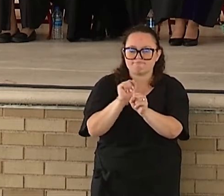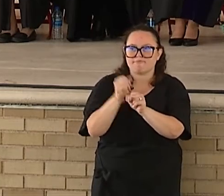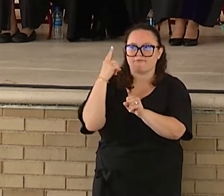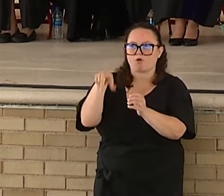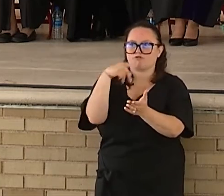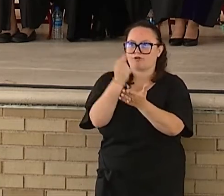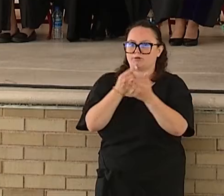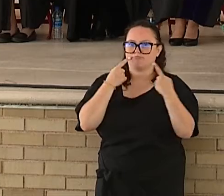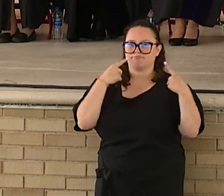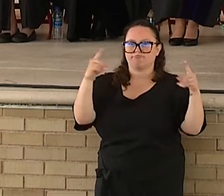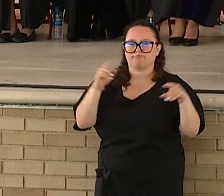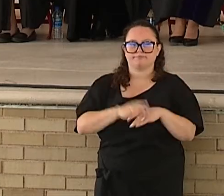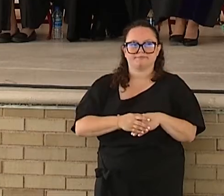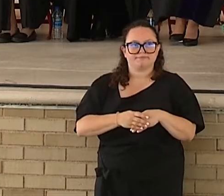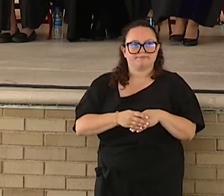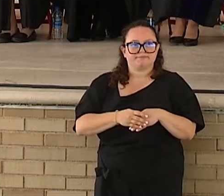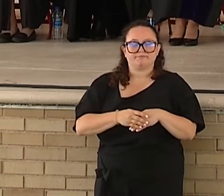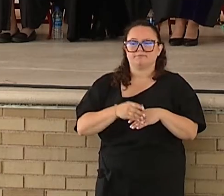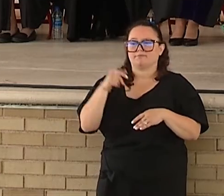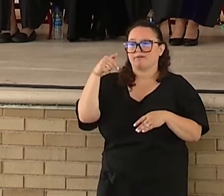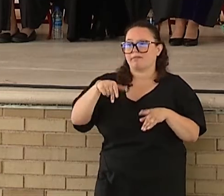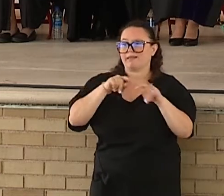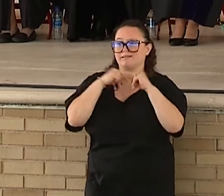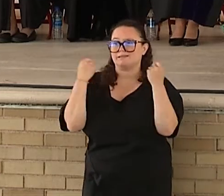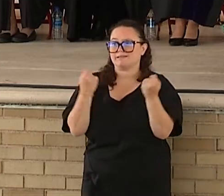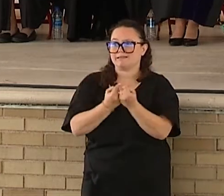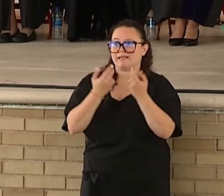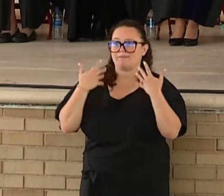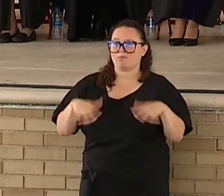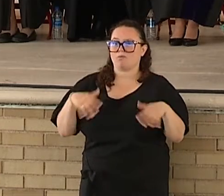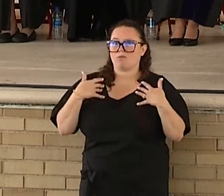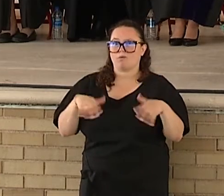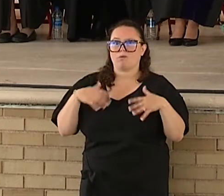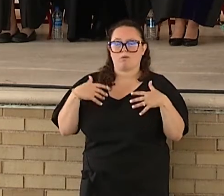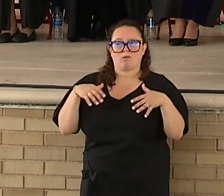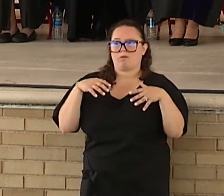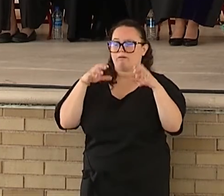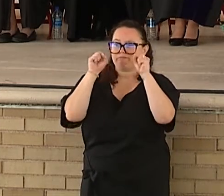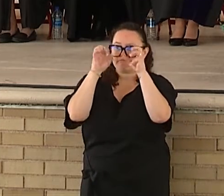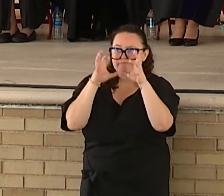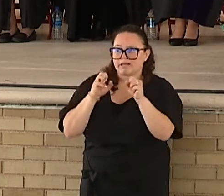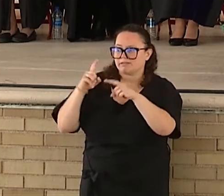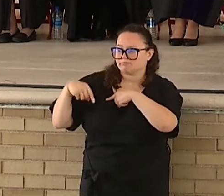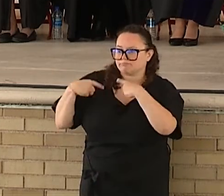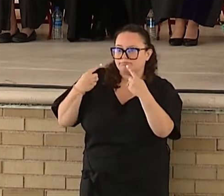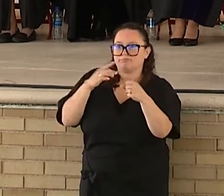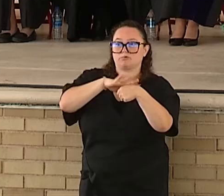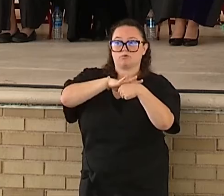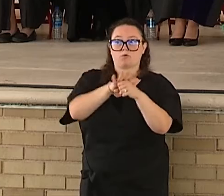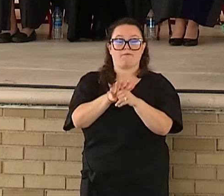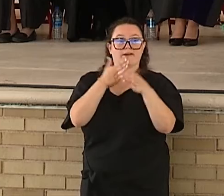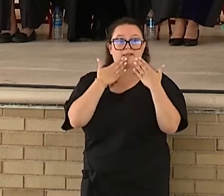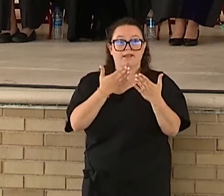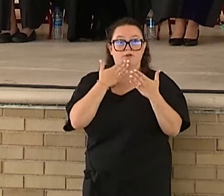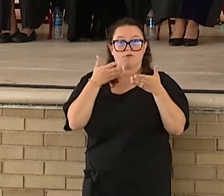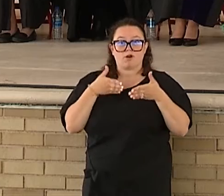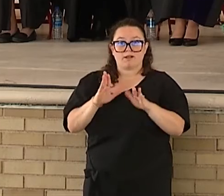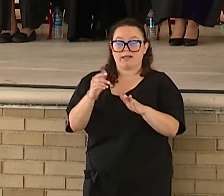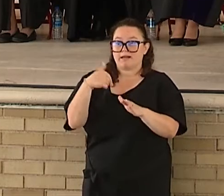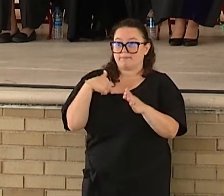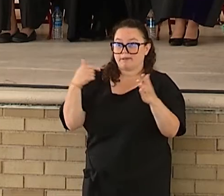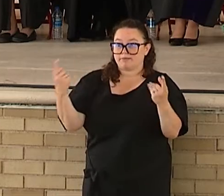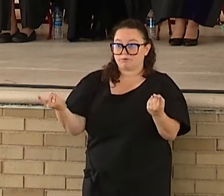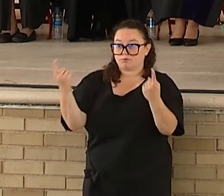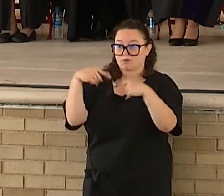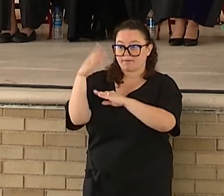The entire leadership team here has performed miracles during this pandemic, and I thank you for allowing me to be here as we send off